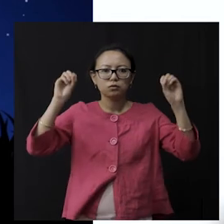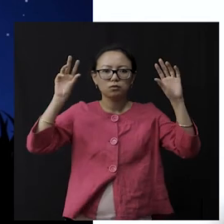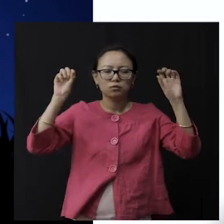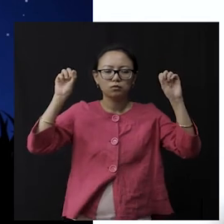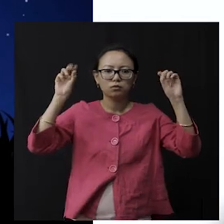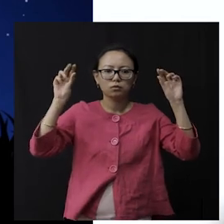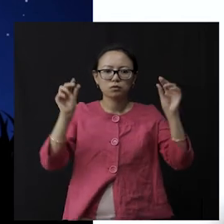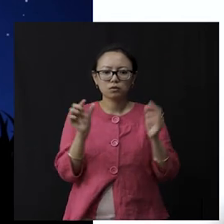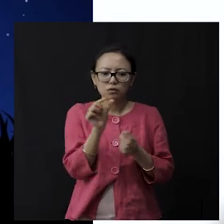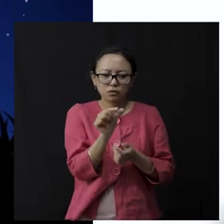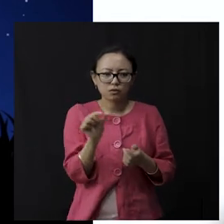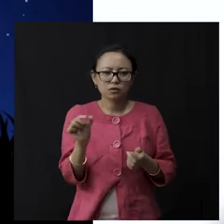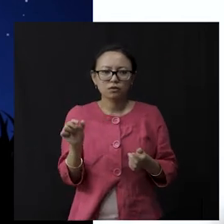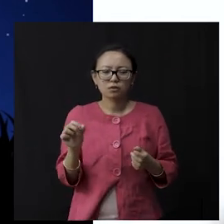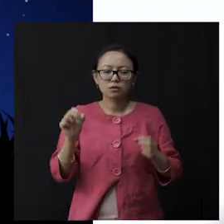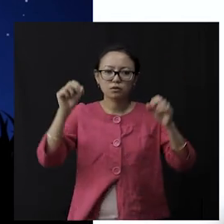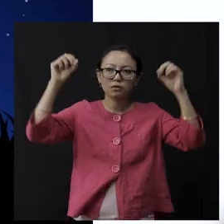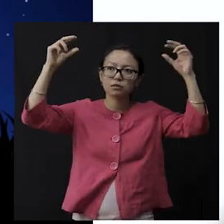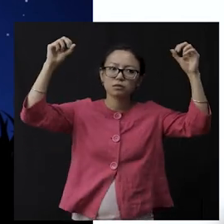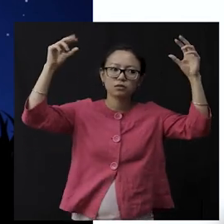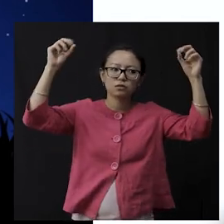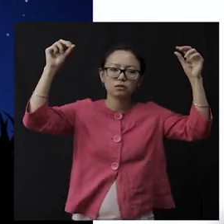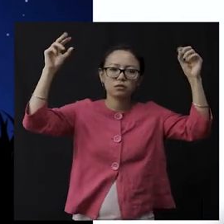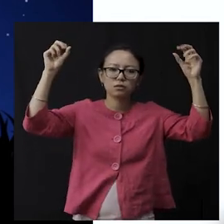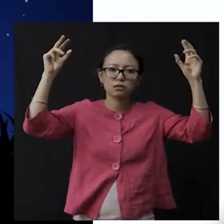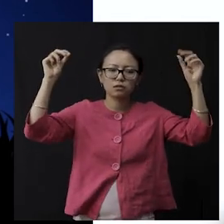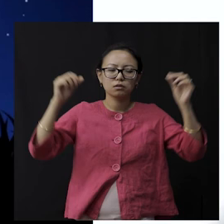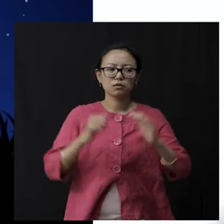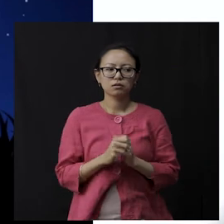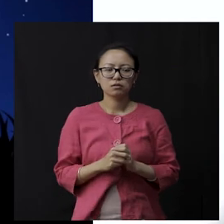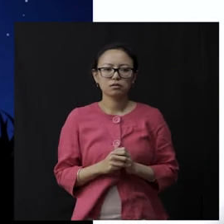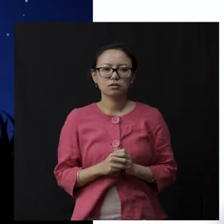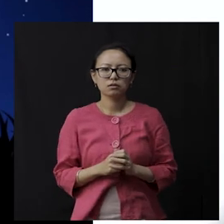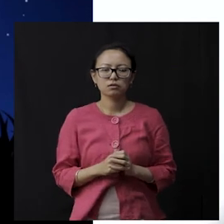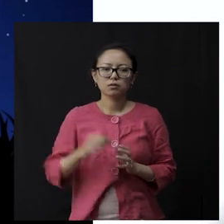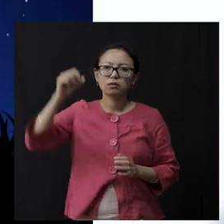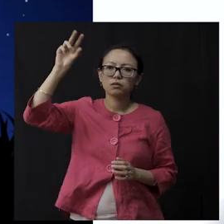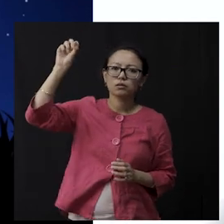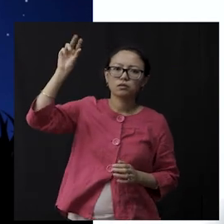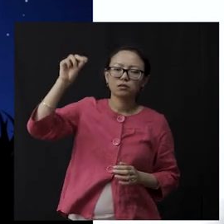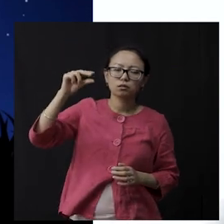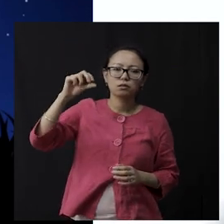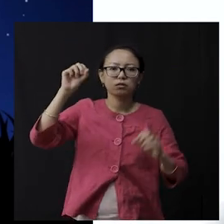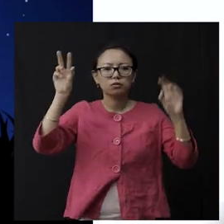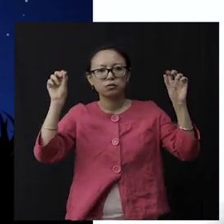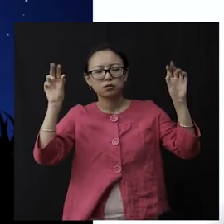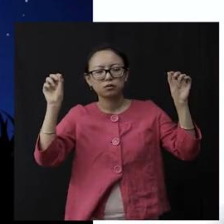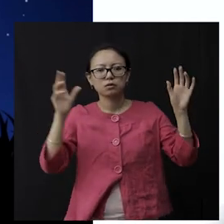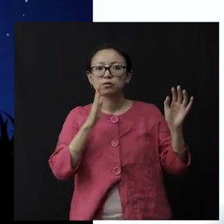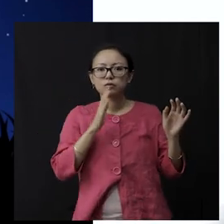twinkle, little star. That means twinkling. The stars does not keep still like this. It twinkles. It goes like this, right? So,